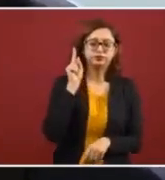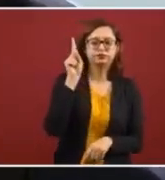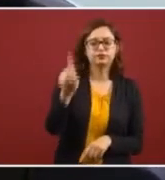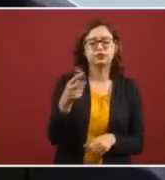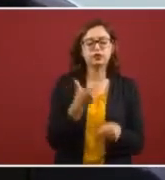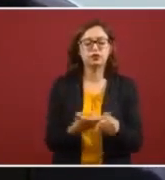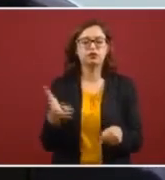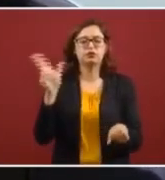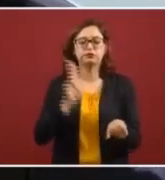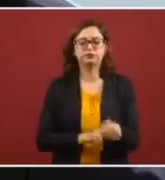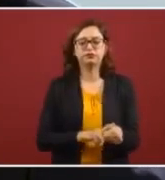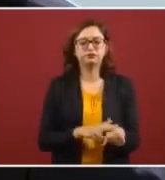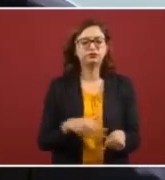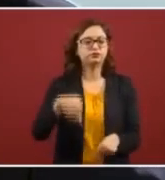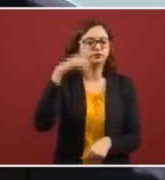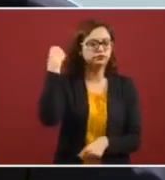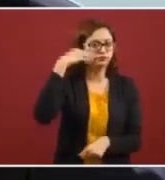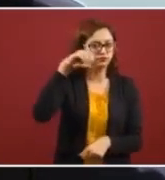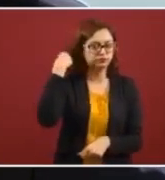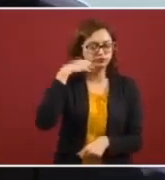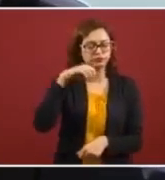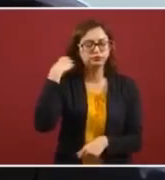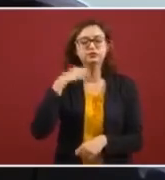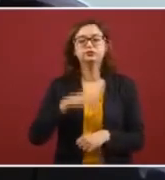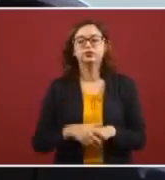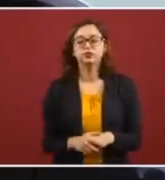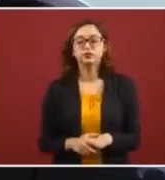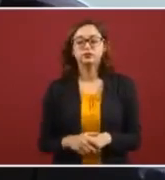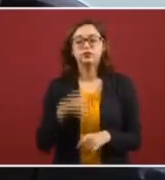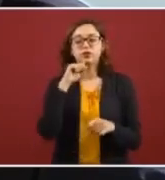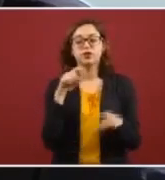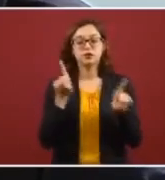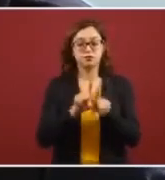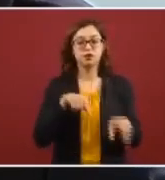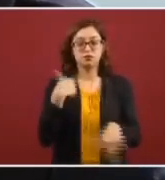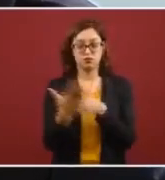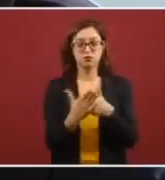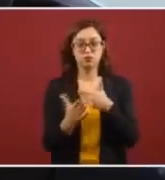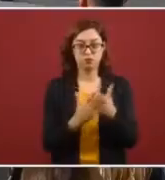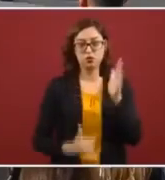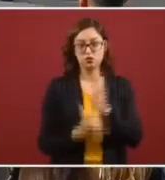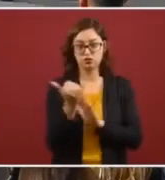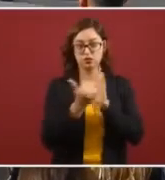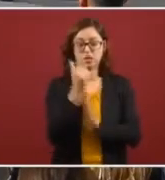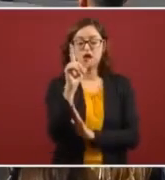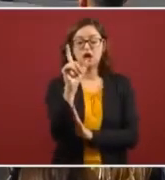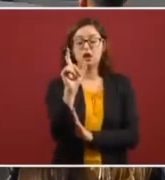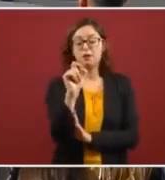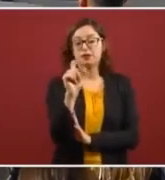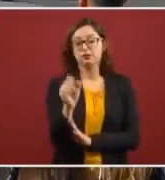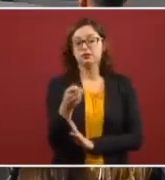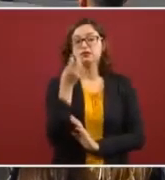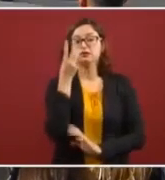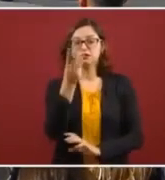and they're remodeling Oaxaca and Nuevo León's hospitals. And